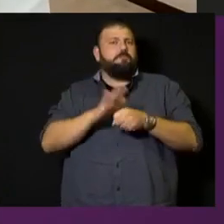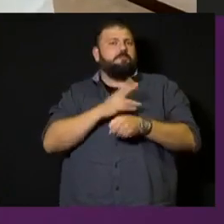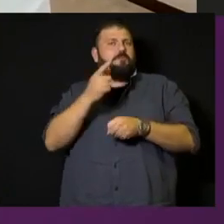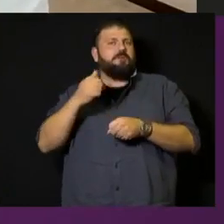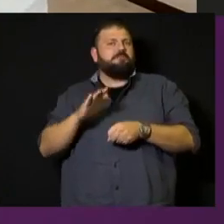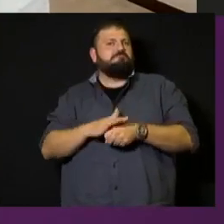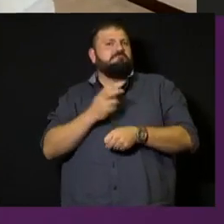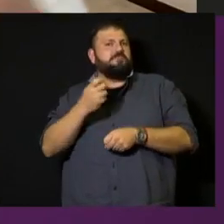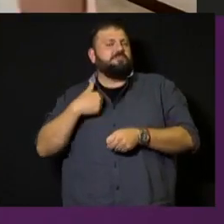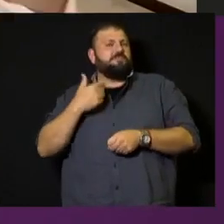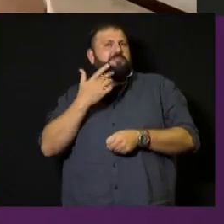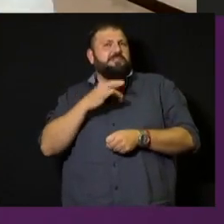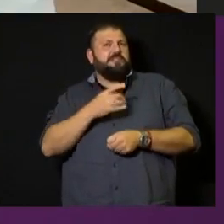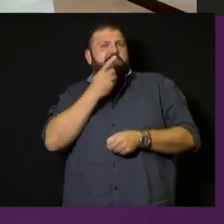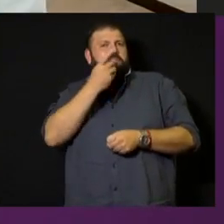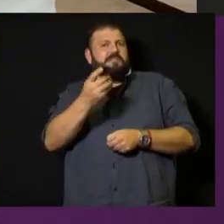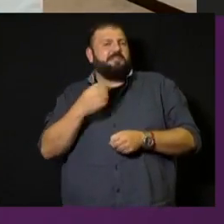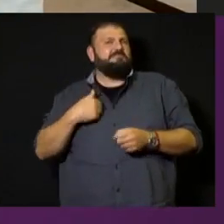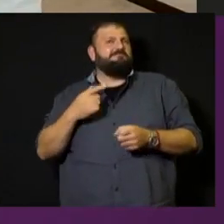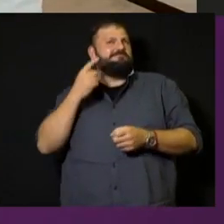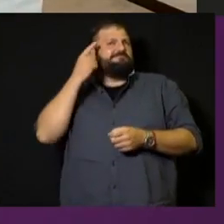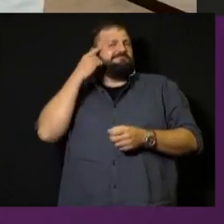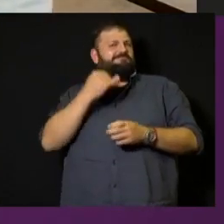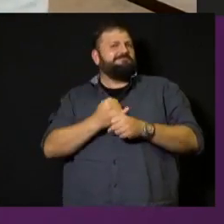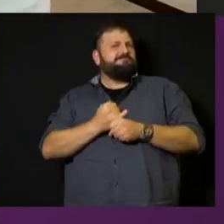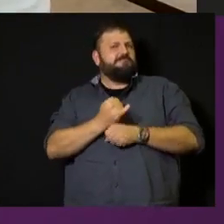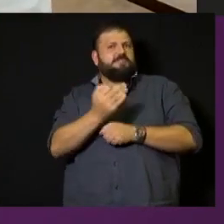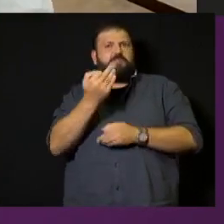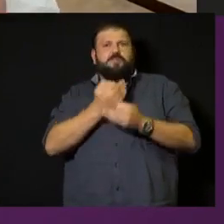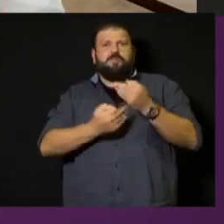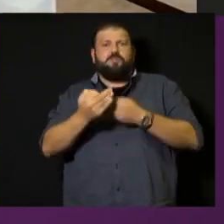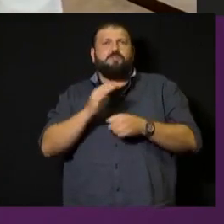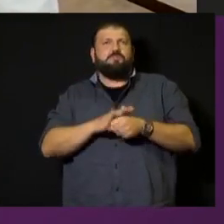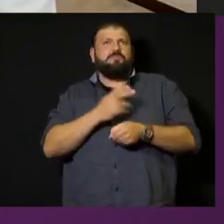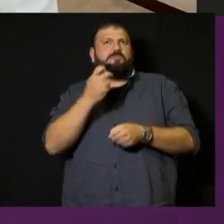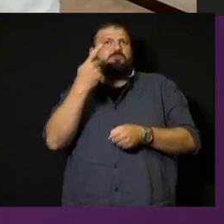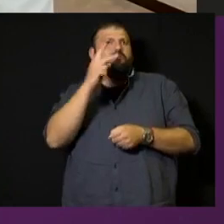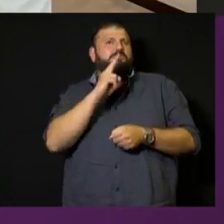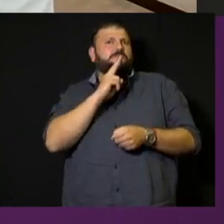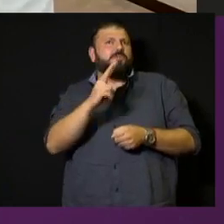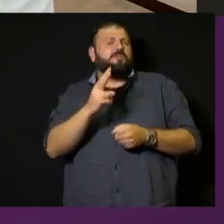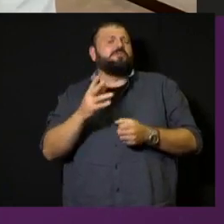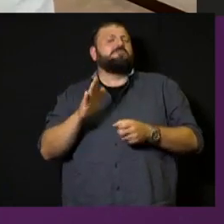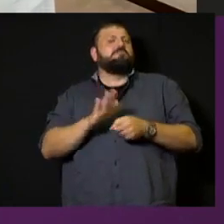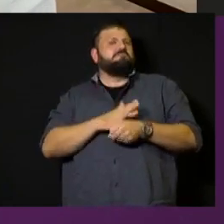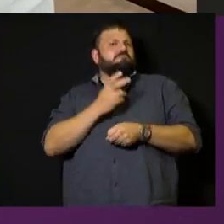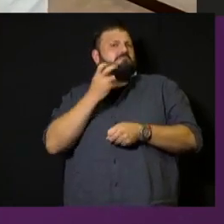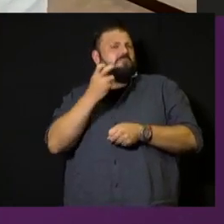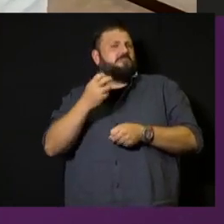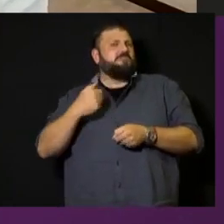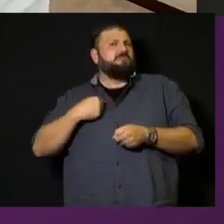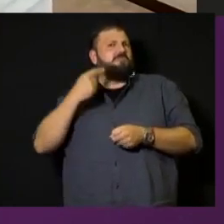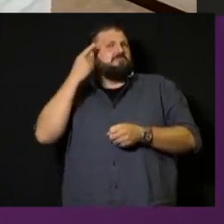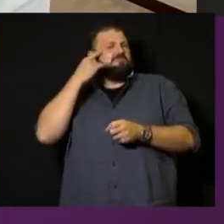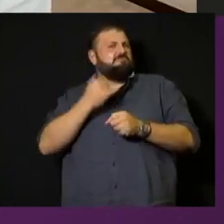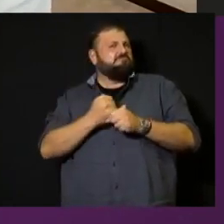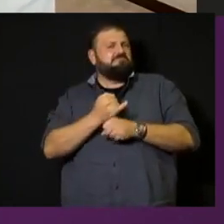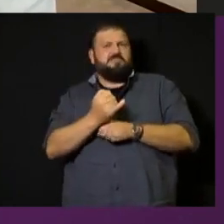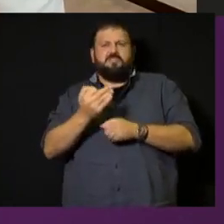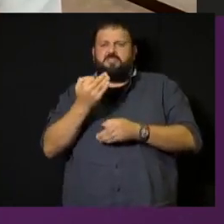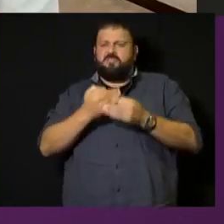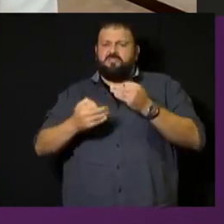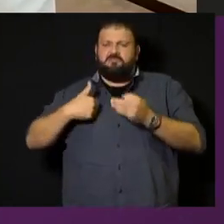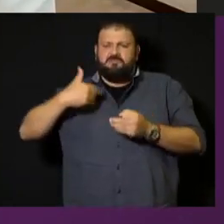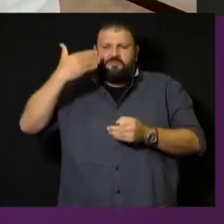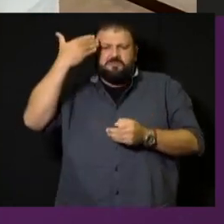heart, you you make the right decision. It's the voice of your soul. I made that decision. I